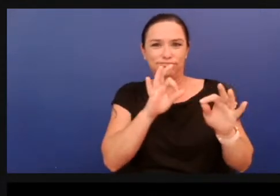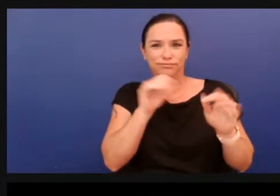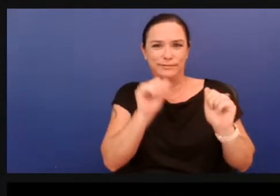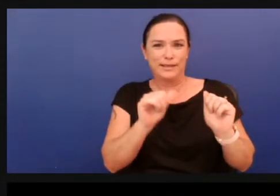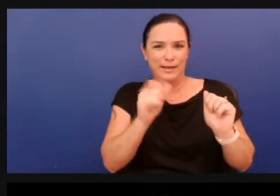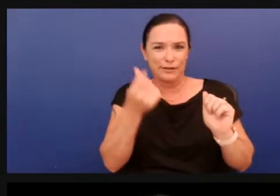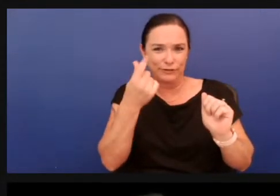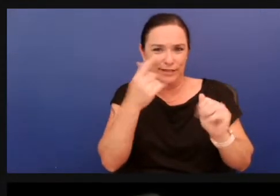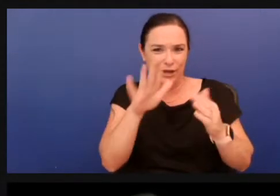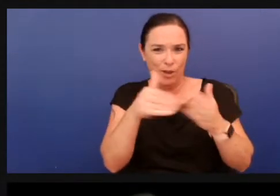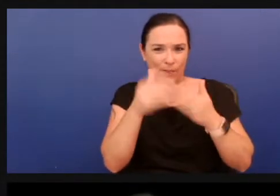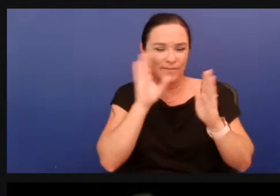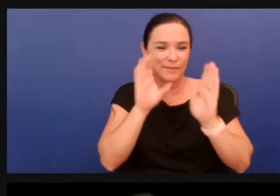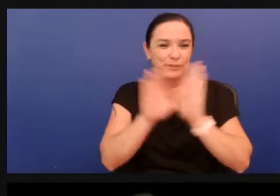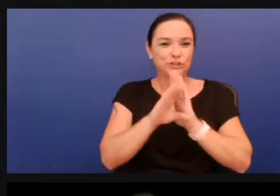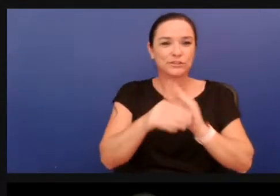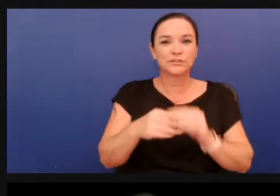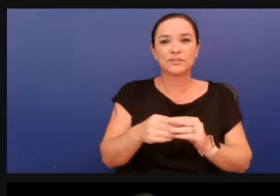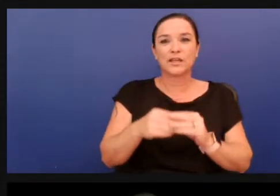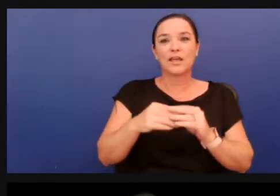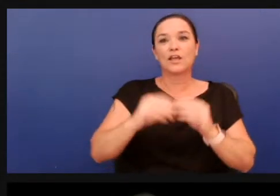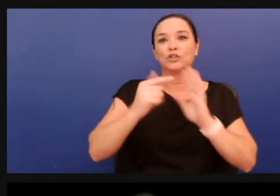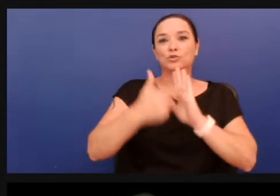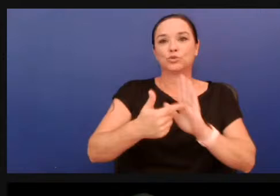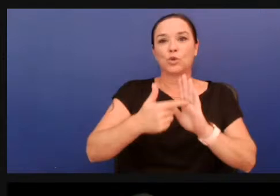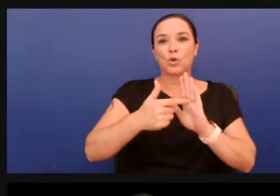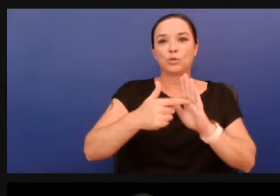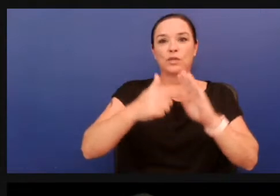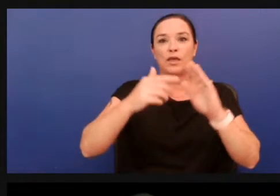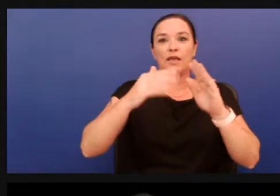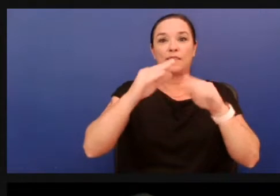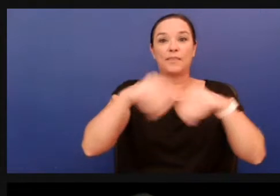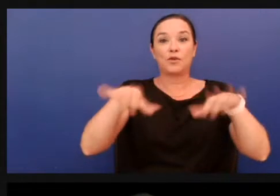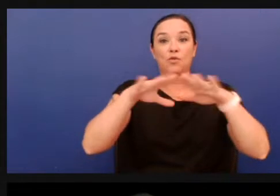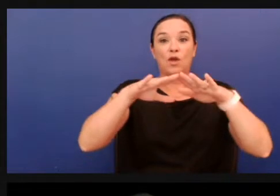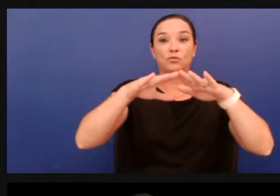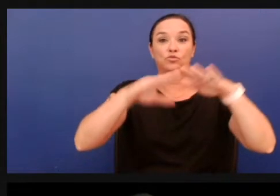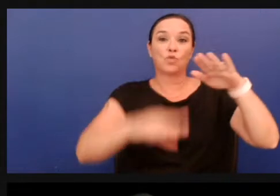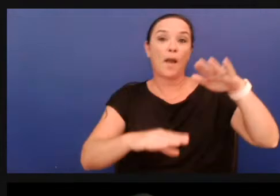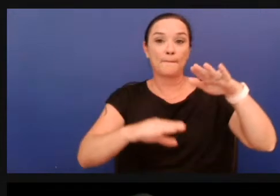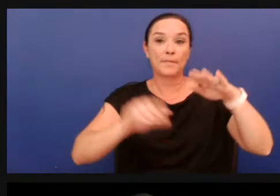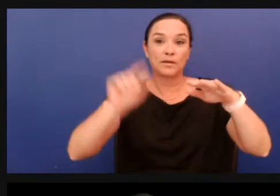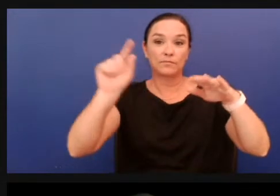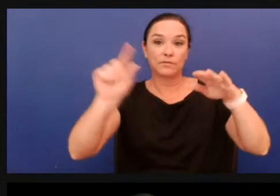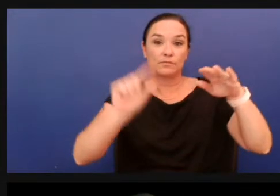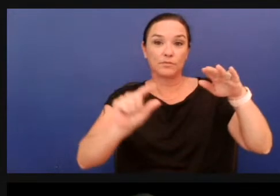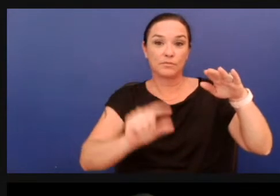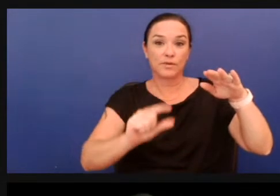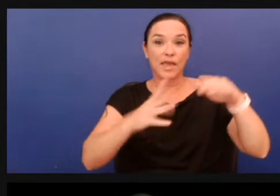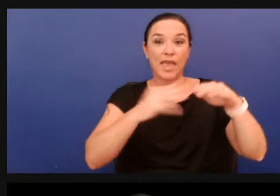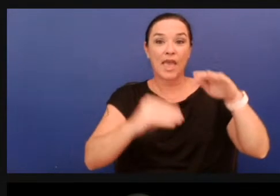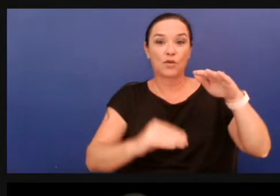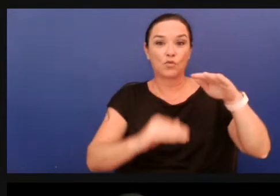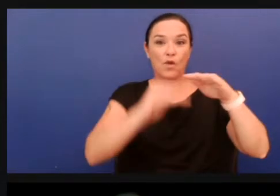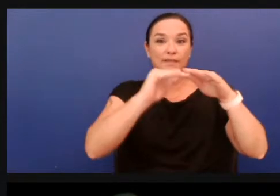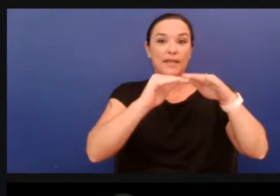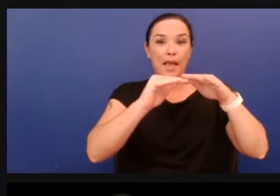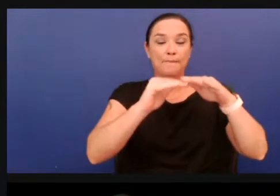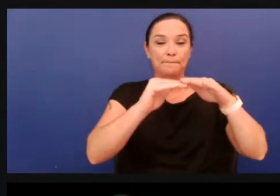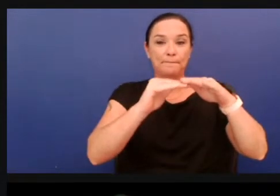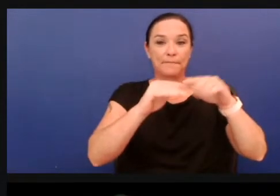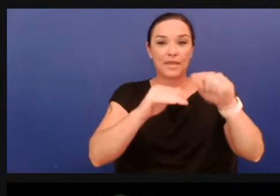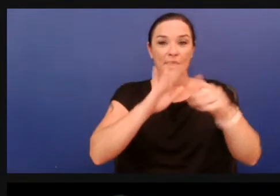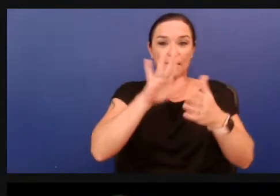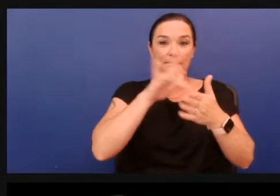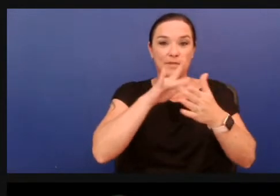images, showing the ground dropping here and rising centered right in